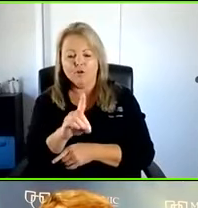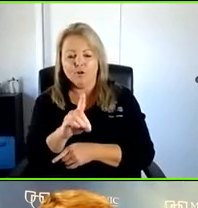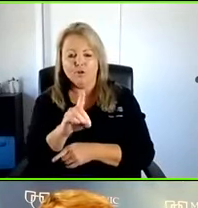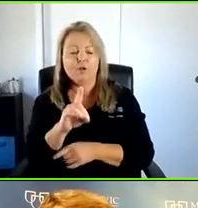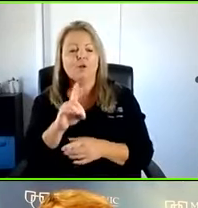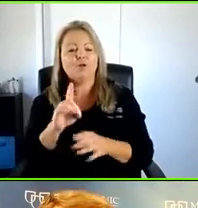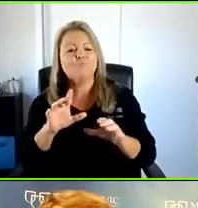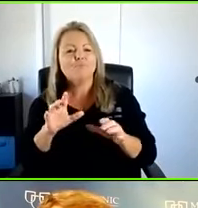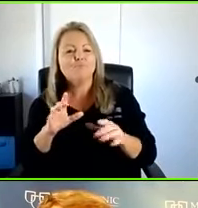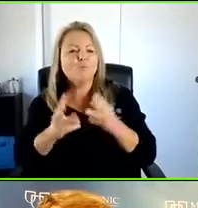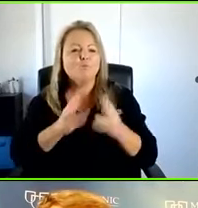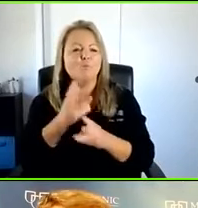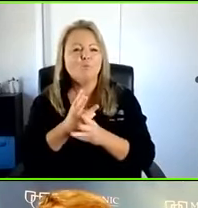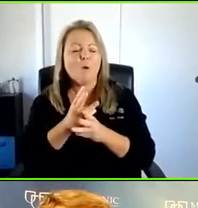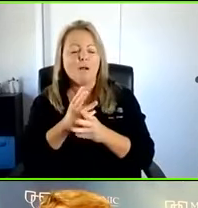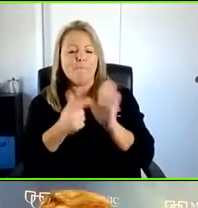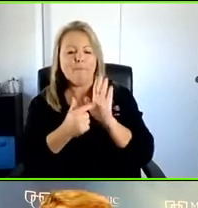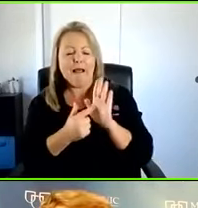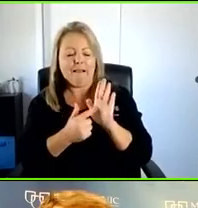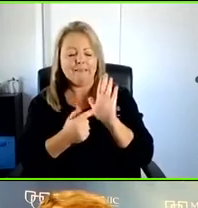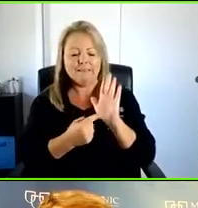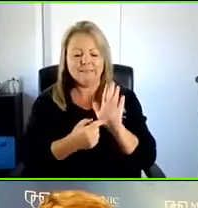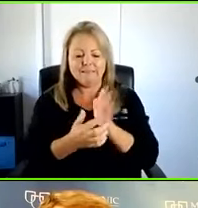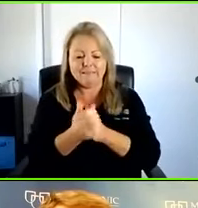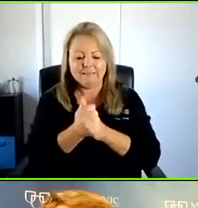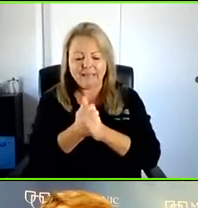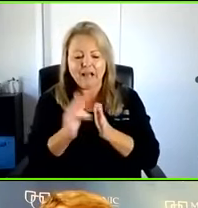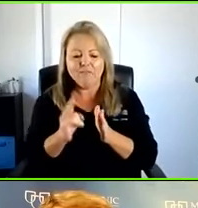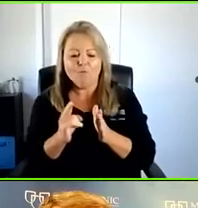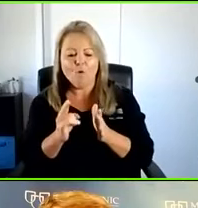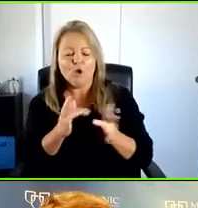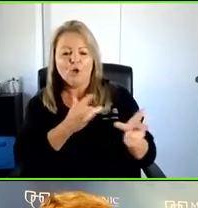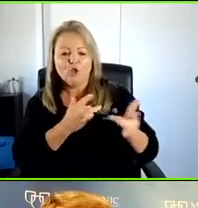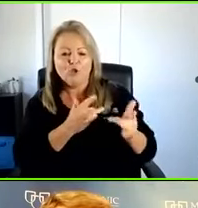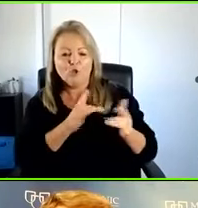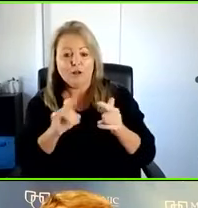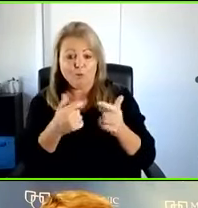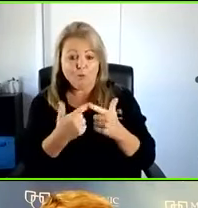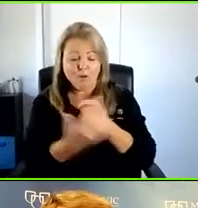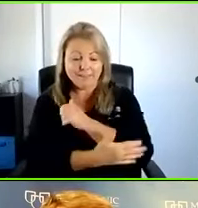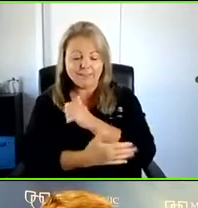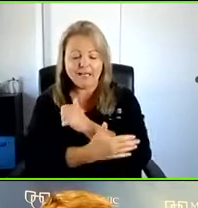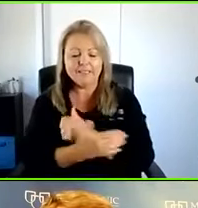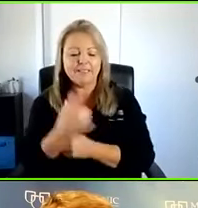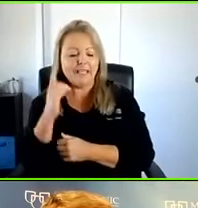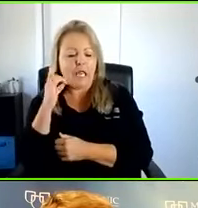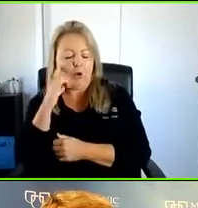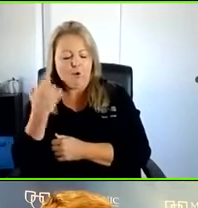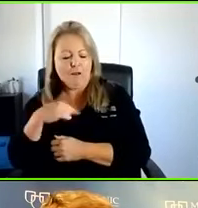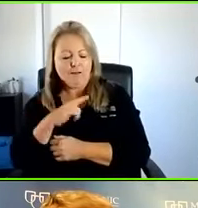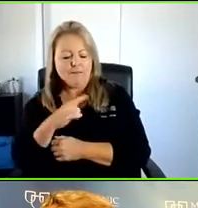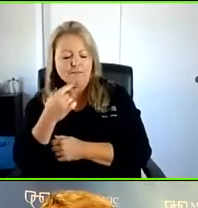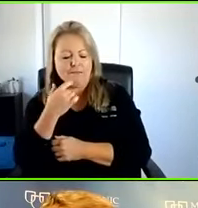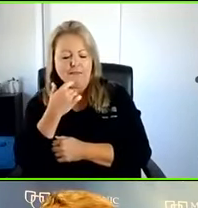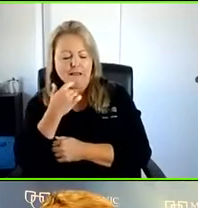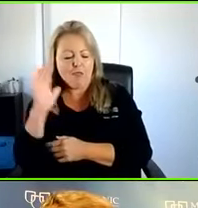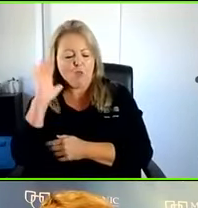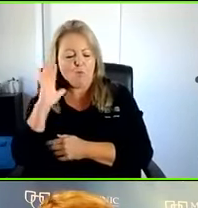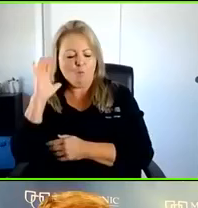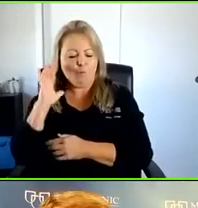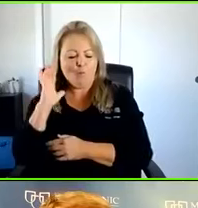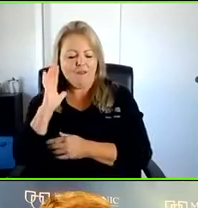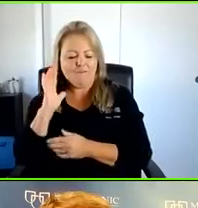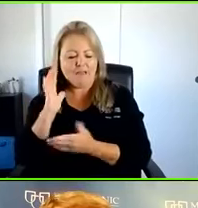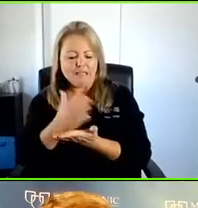as a guide for assessing the level of concern with COVID-19 in La Crosse County. As you heard us say, while the previous COMPASS risk